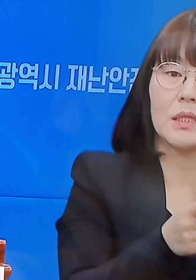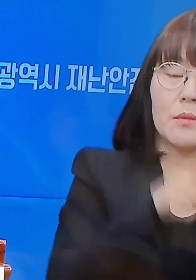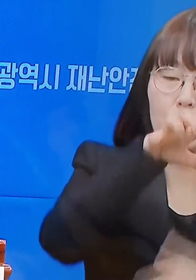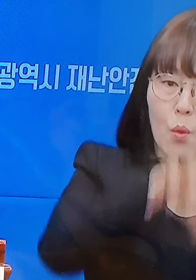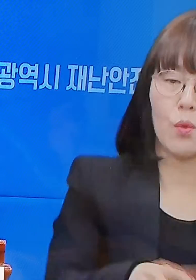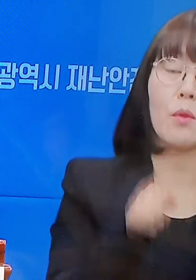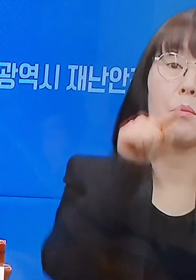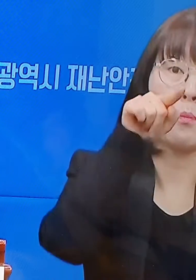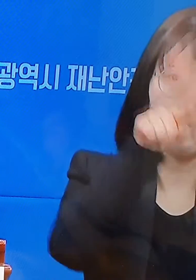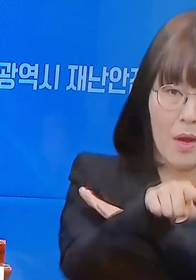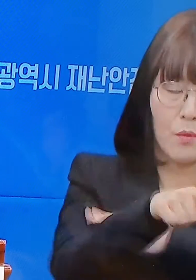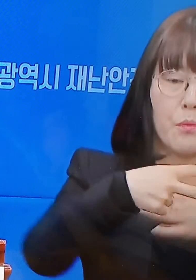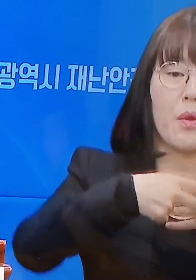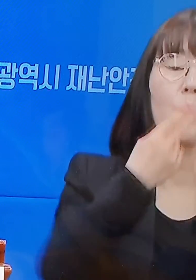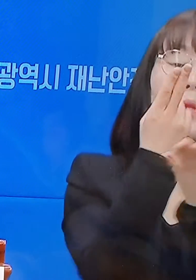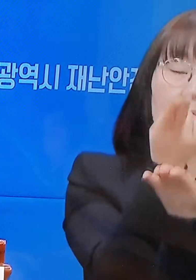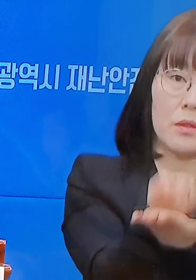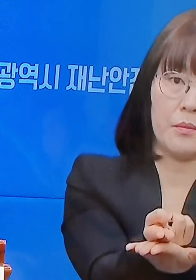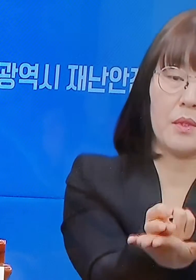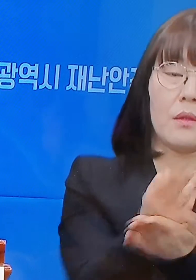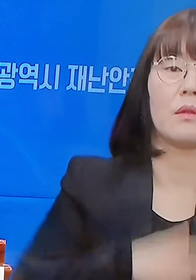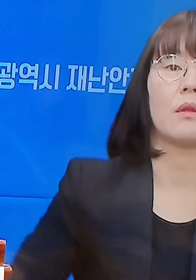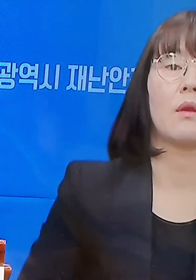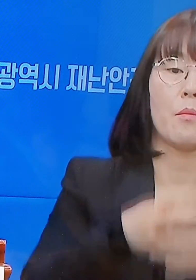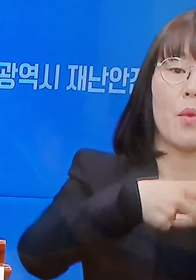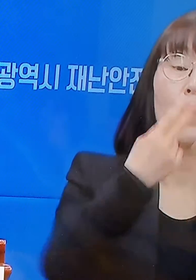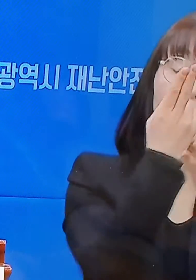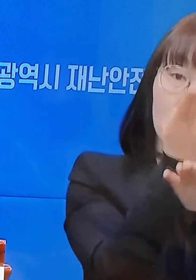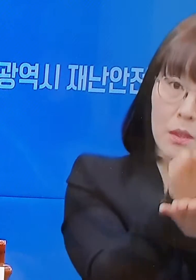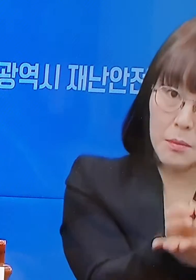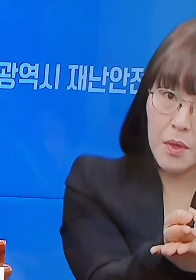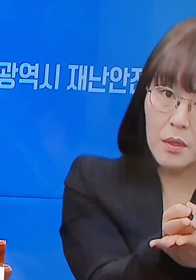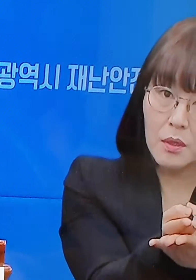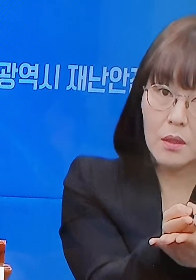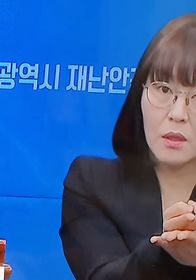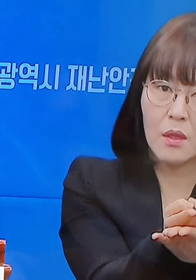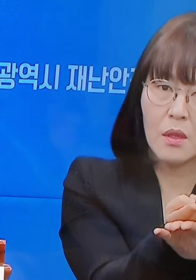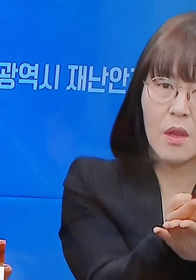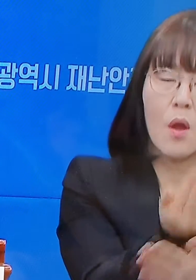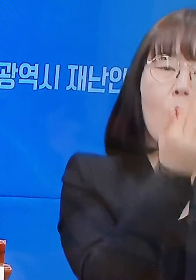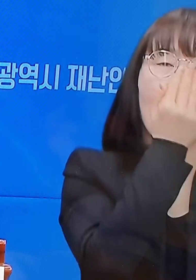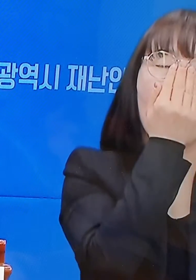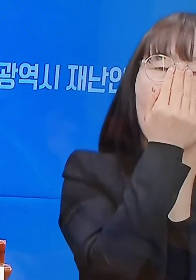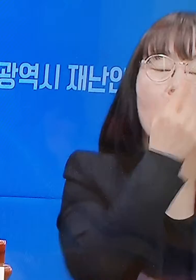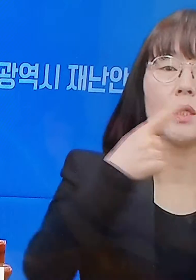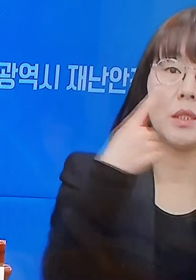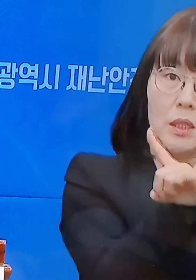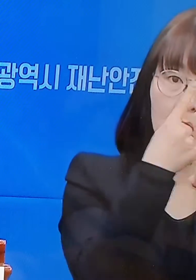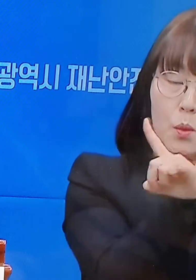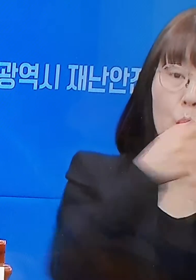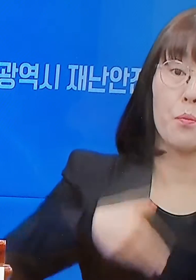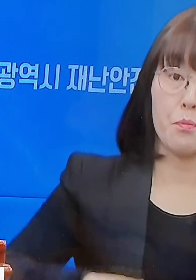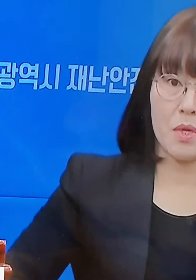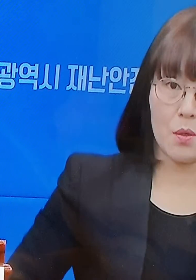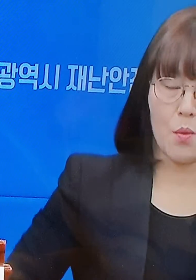at 18 to 20 degrees centigrade.